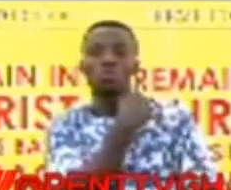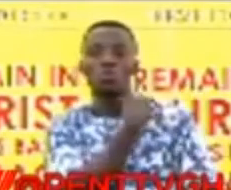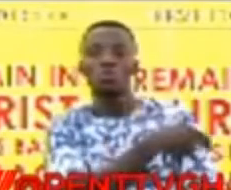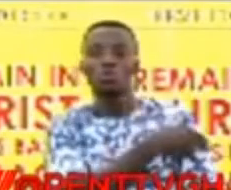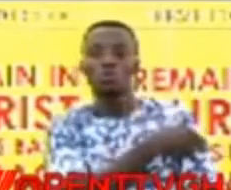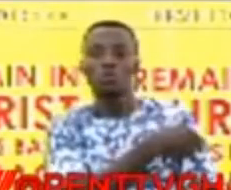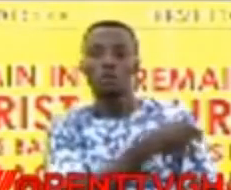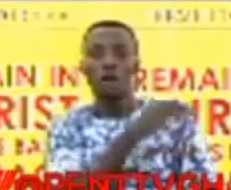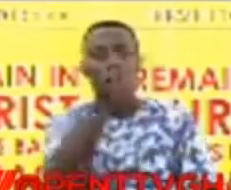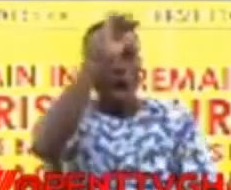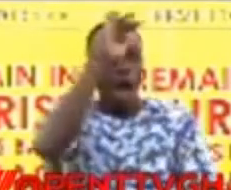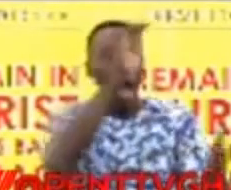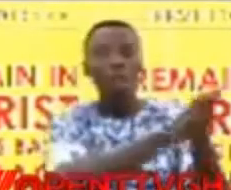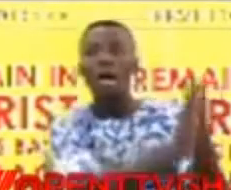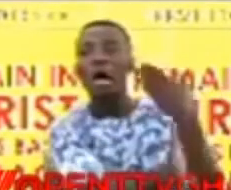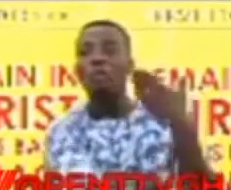never came back.